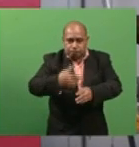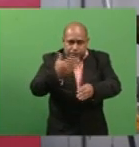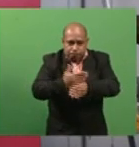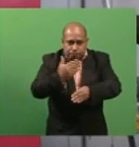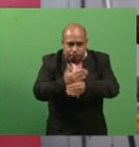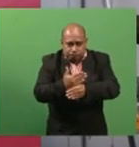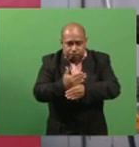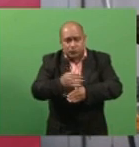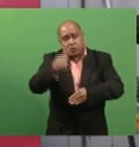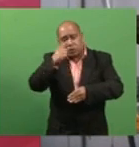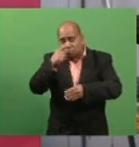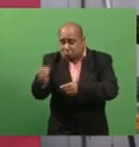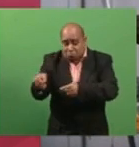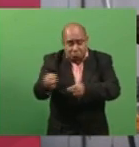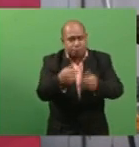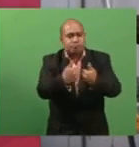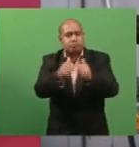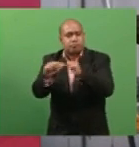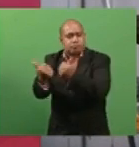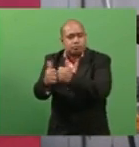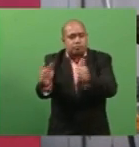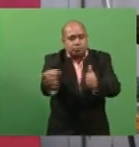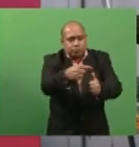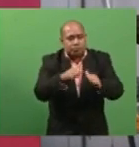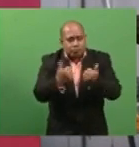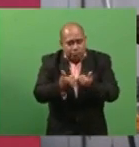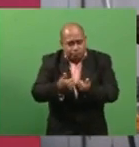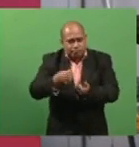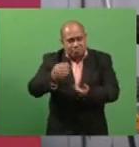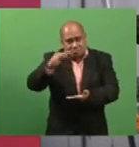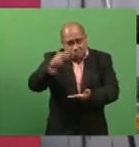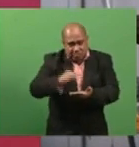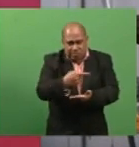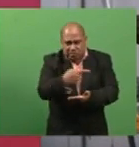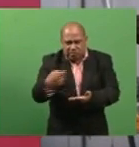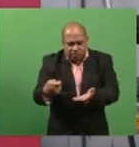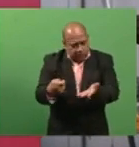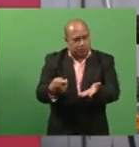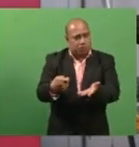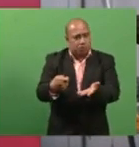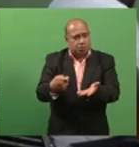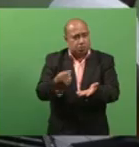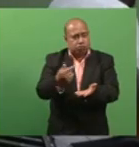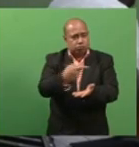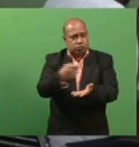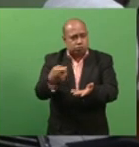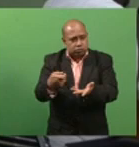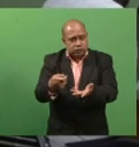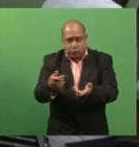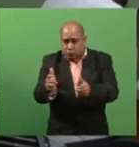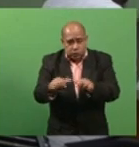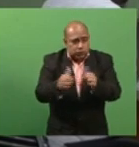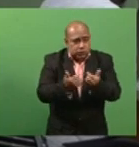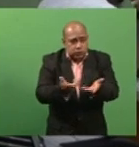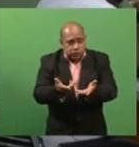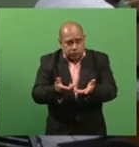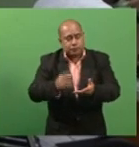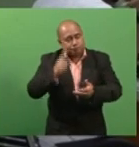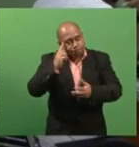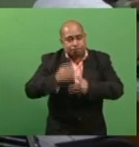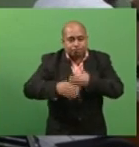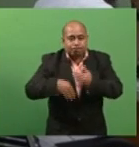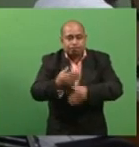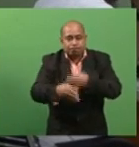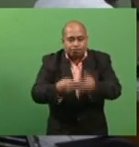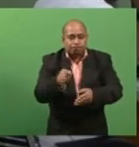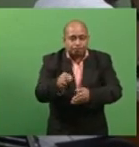to working hours reductions and we are in the process of implementing that. The CEO says the global pandemic